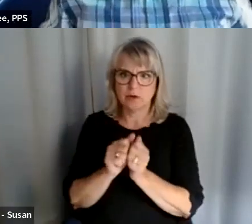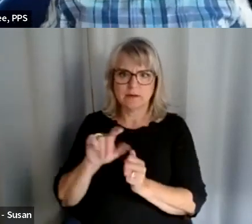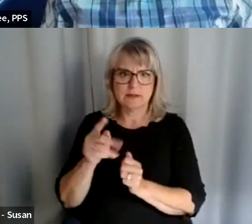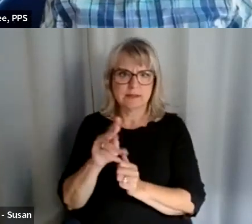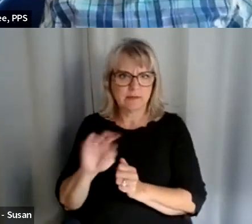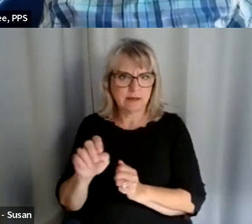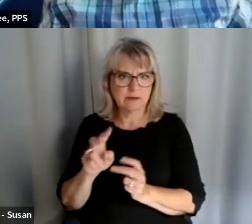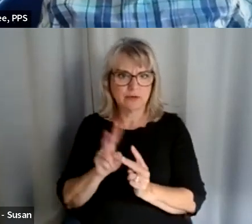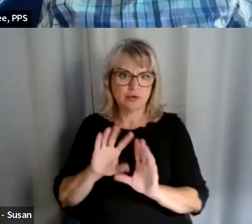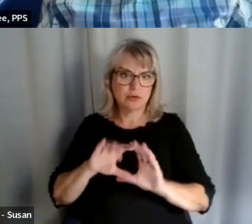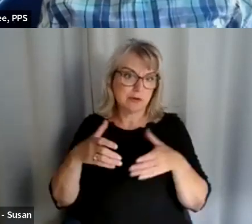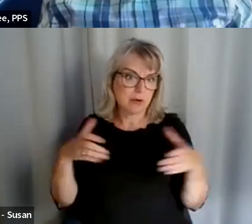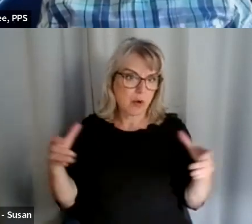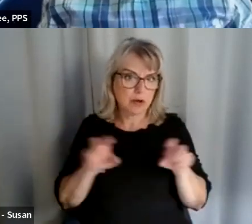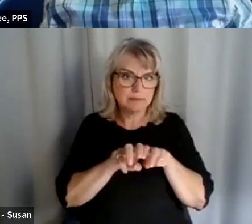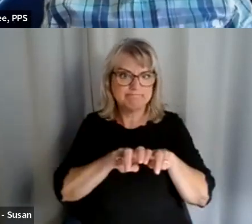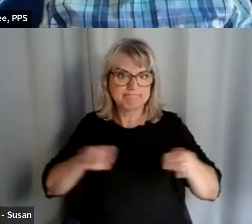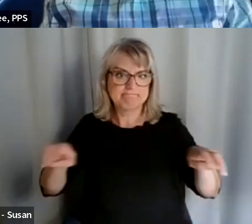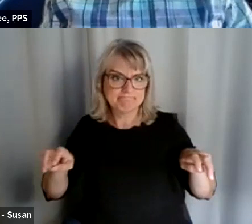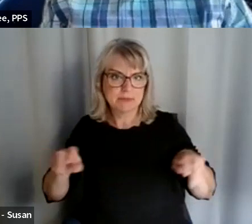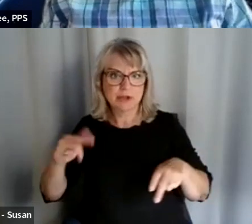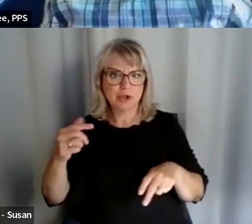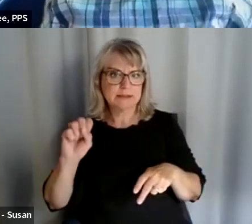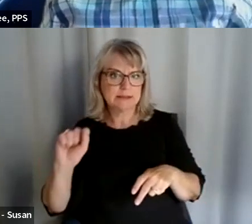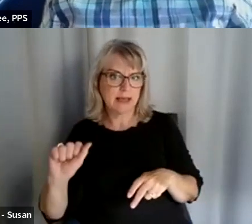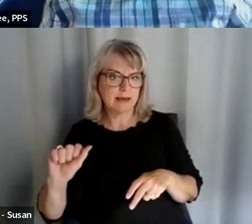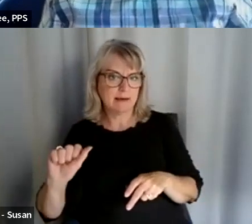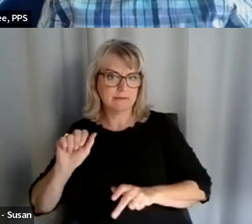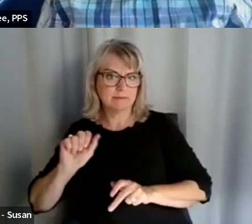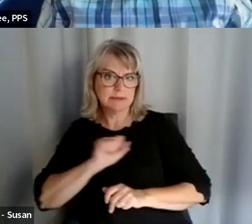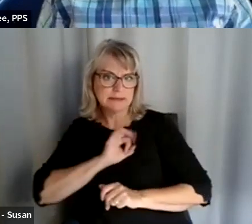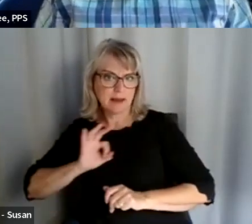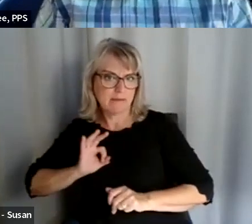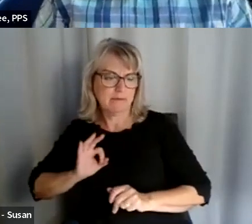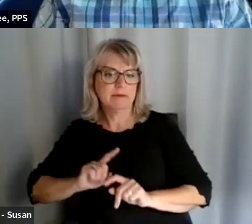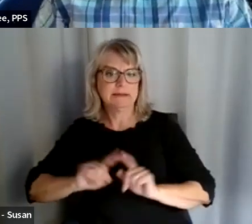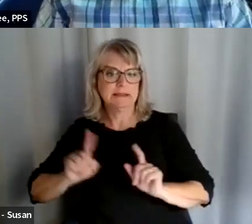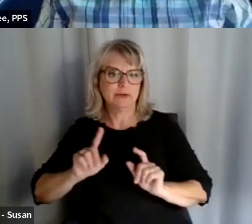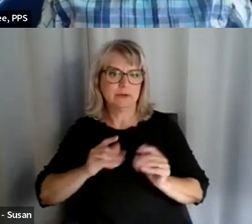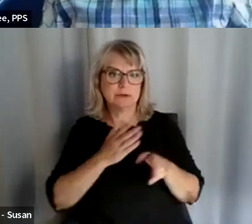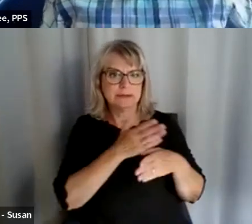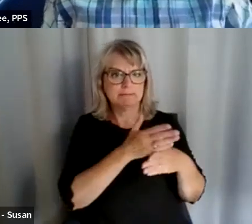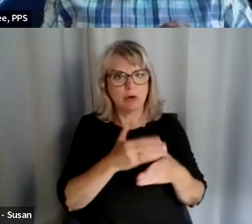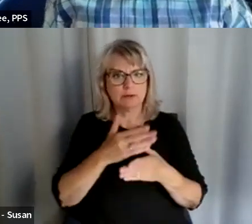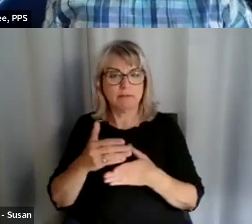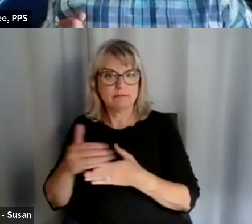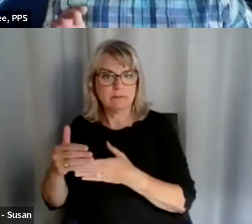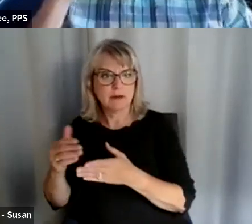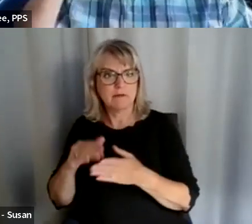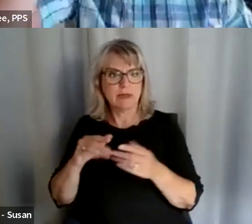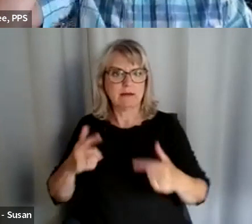two large panels of GSA folks at different stages of the acquisition